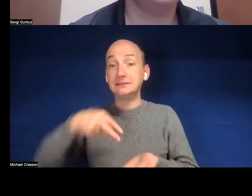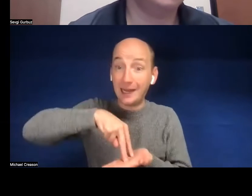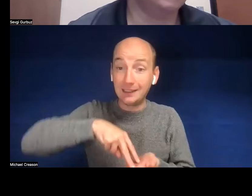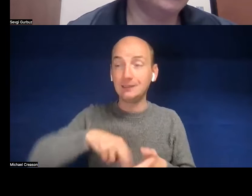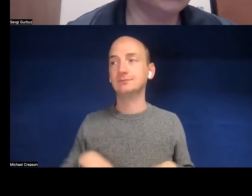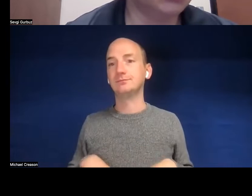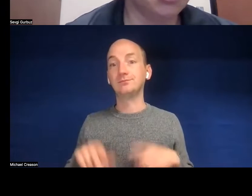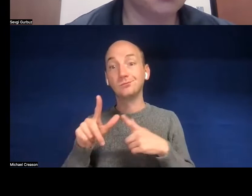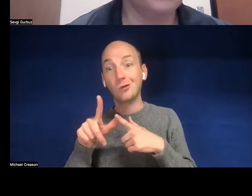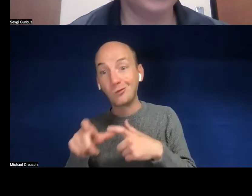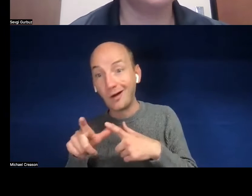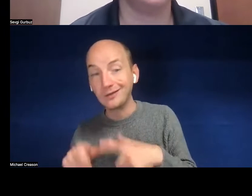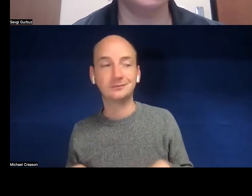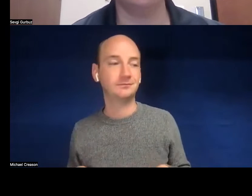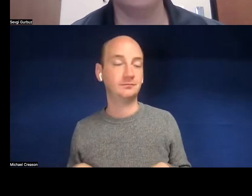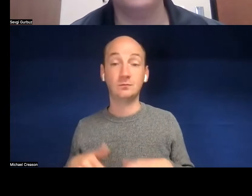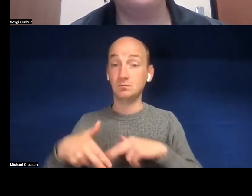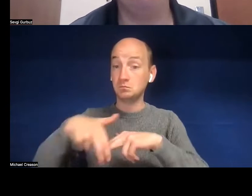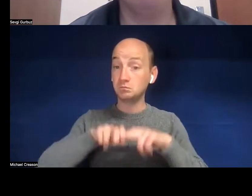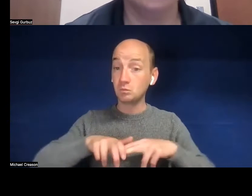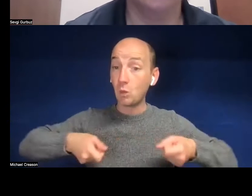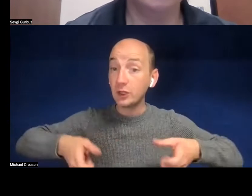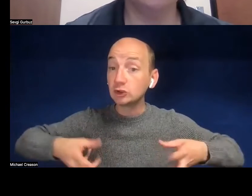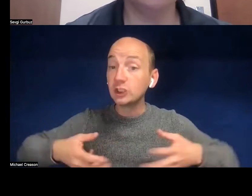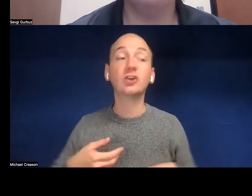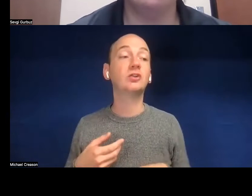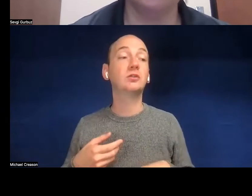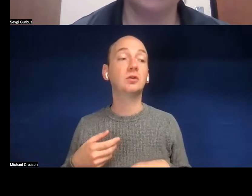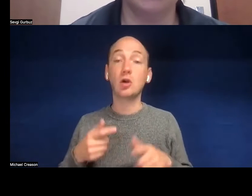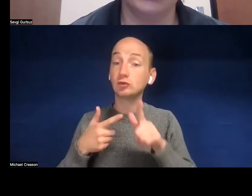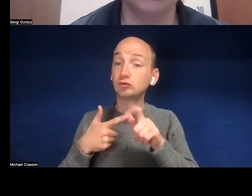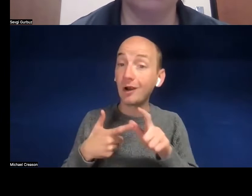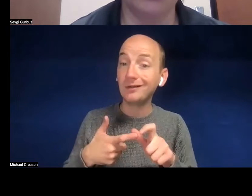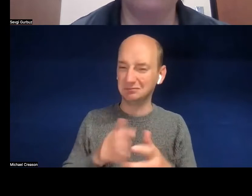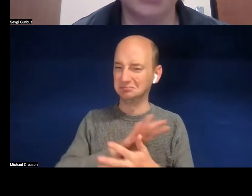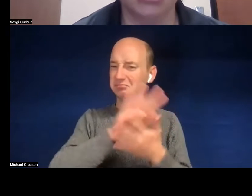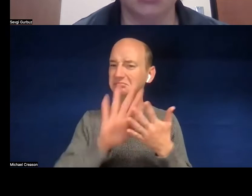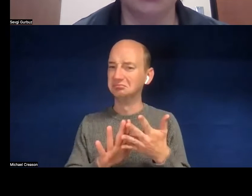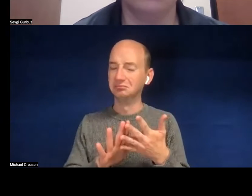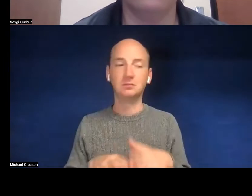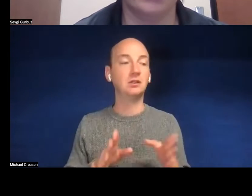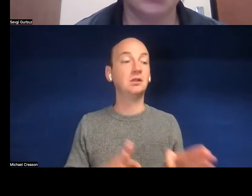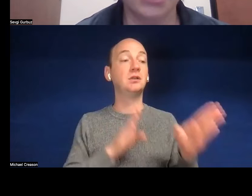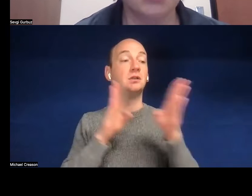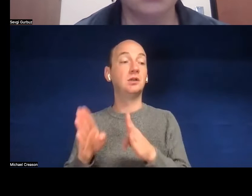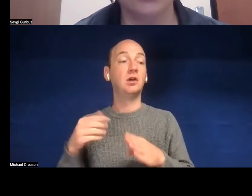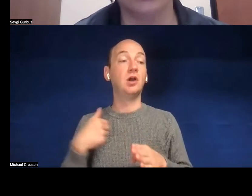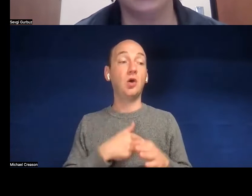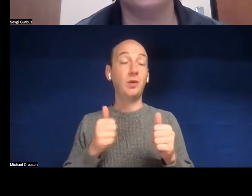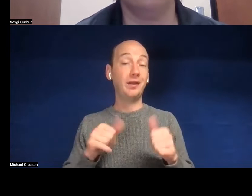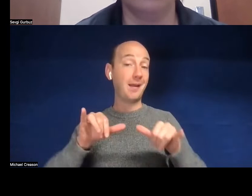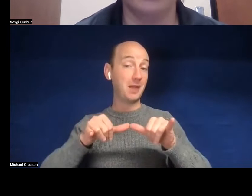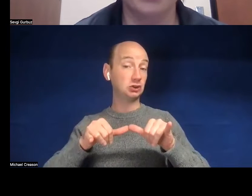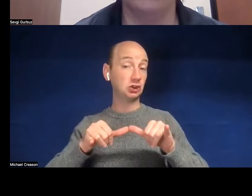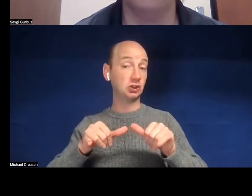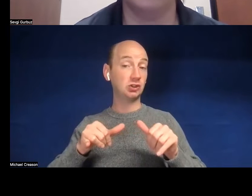sitting in a wheelchair, things of this nature. We can also measure in a remote fashion vital signs such